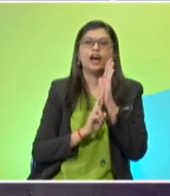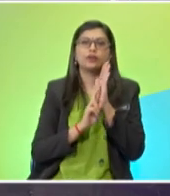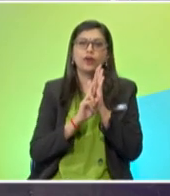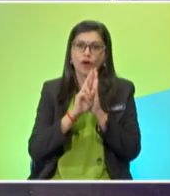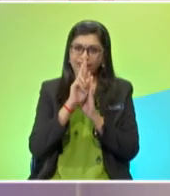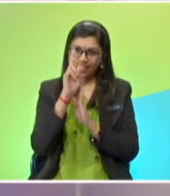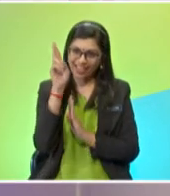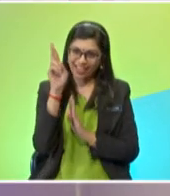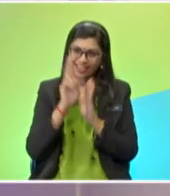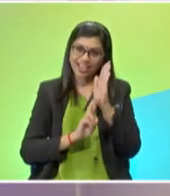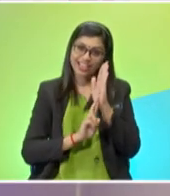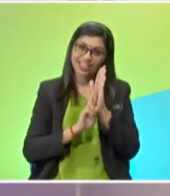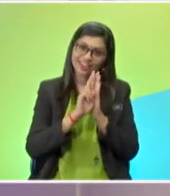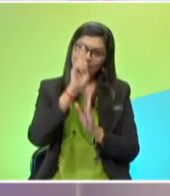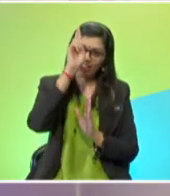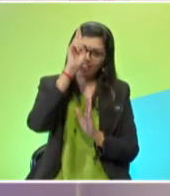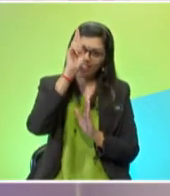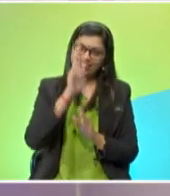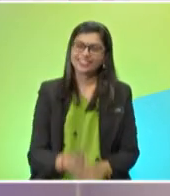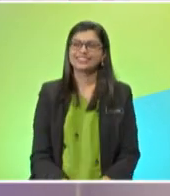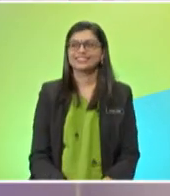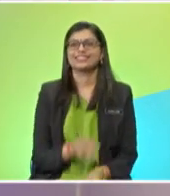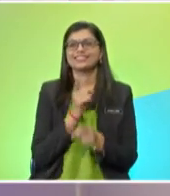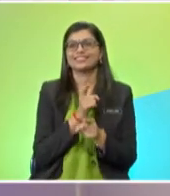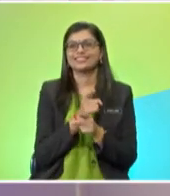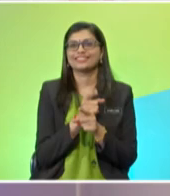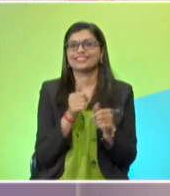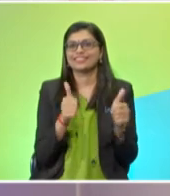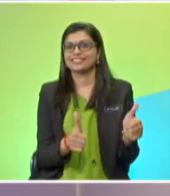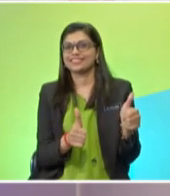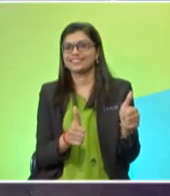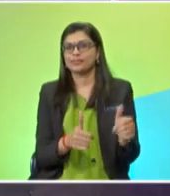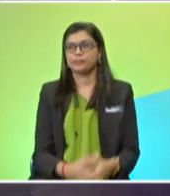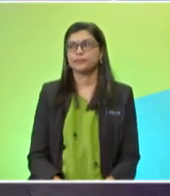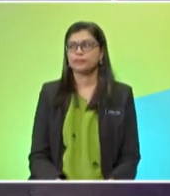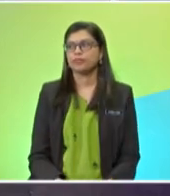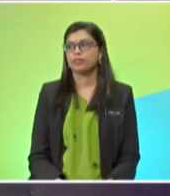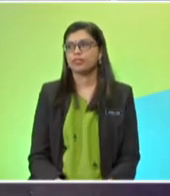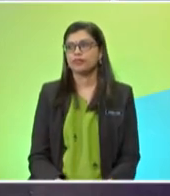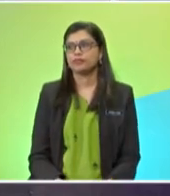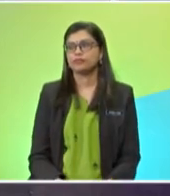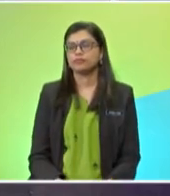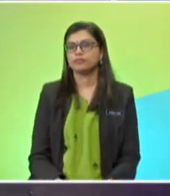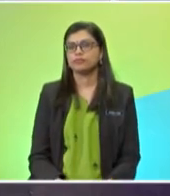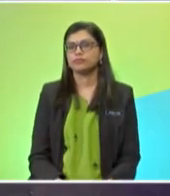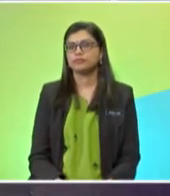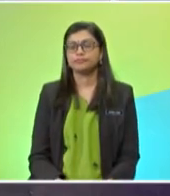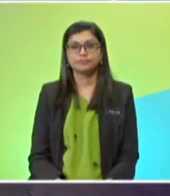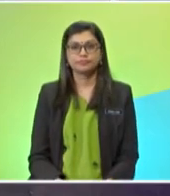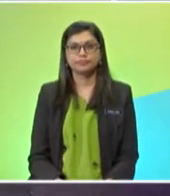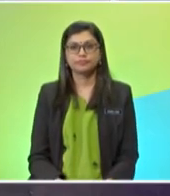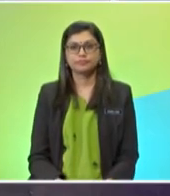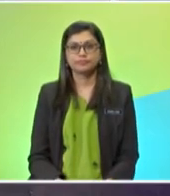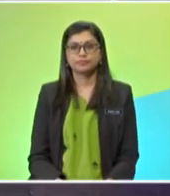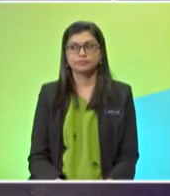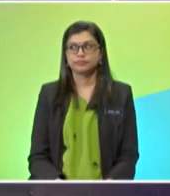Yes. It's the rocket. There rocket. You go. Thank you, my friends, for helping me. Okay. We got two more. Two more. Okay, now you